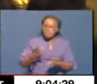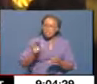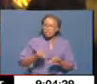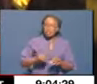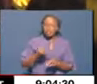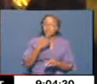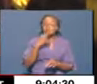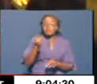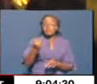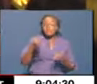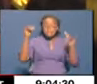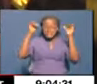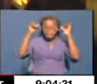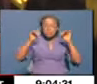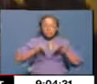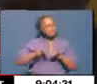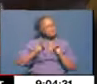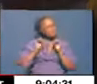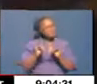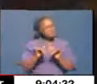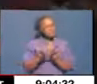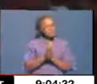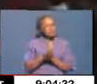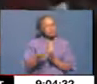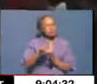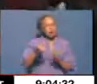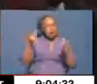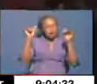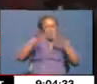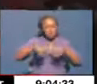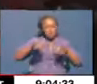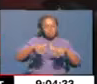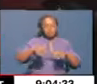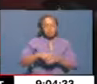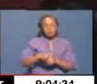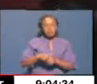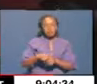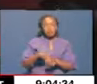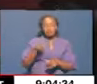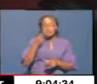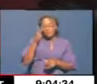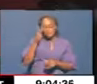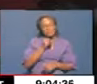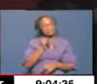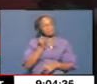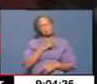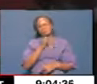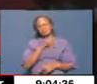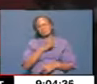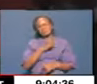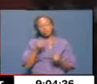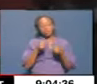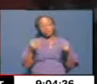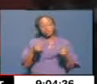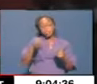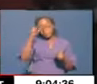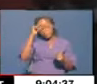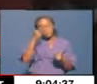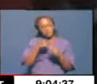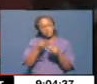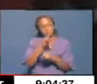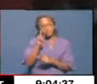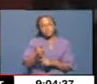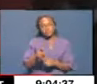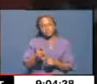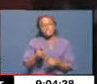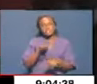500, washa ufuge kwa shamba lako kesho. Sisi wasasi hatupigi hoja la serikali, lakini tungeuliza watoto